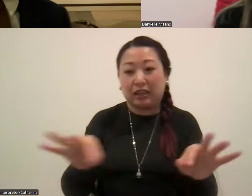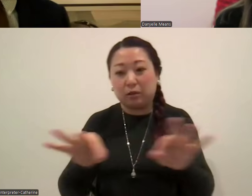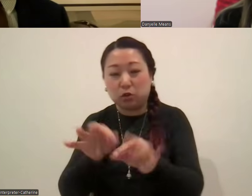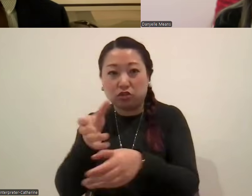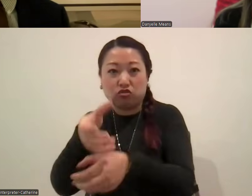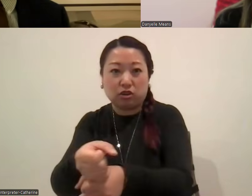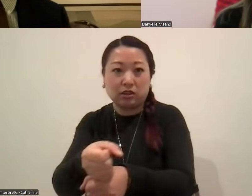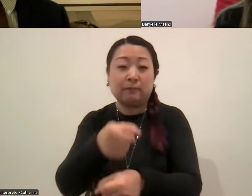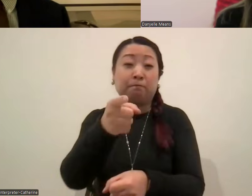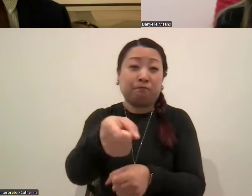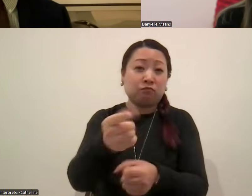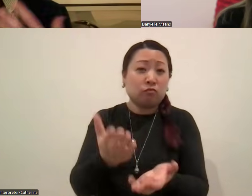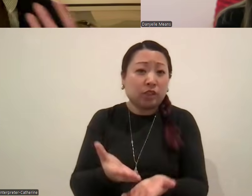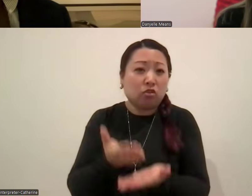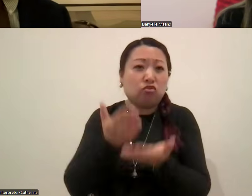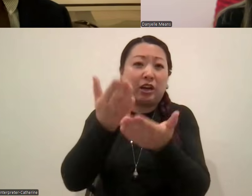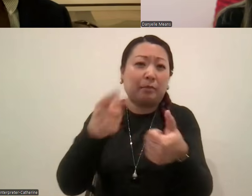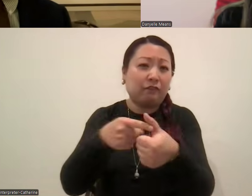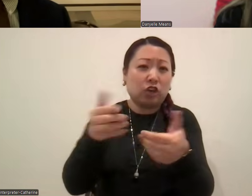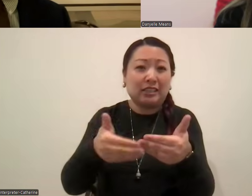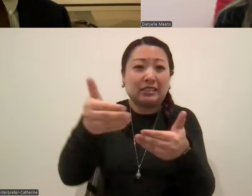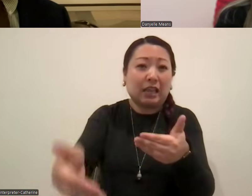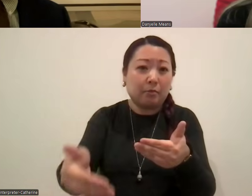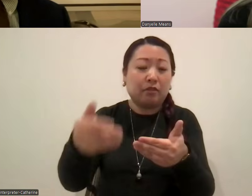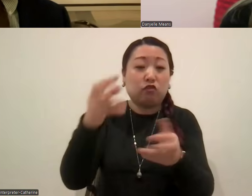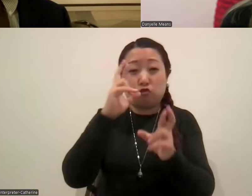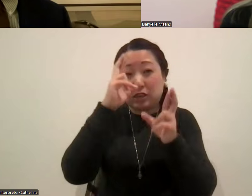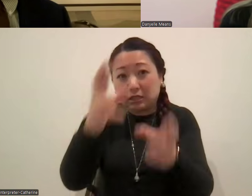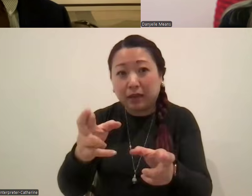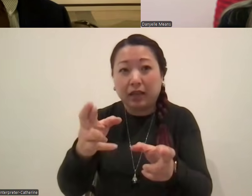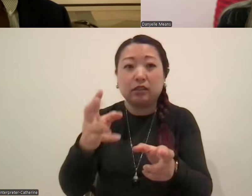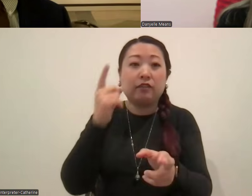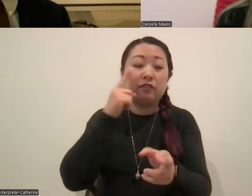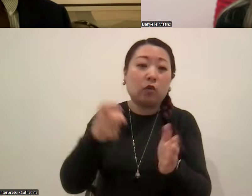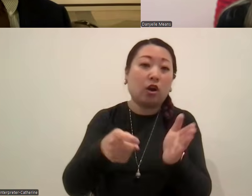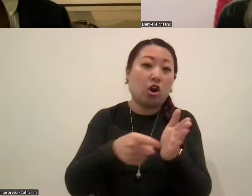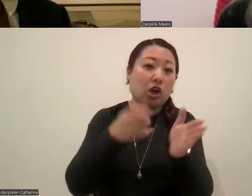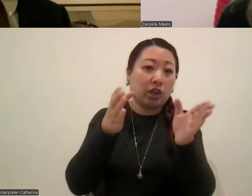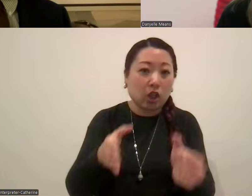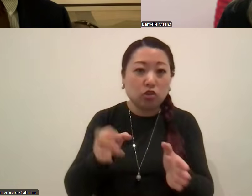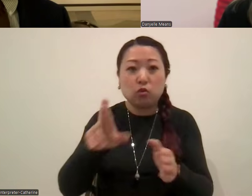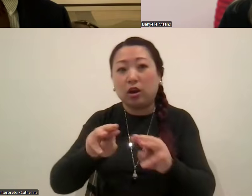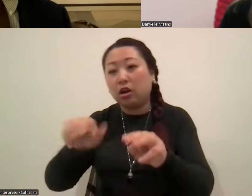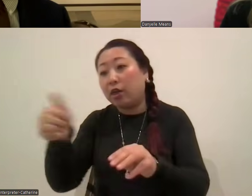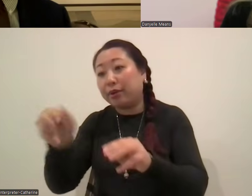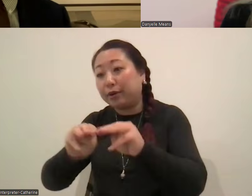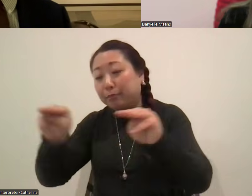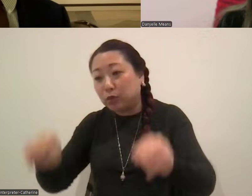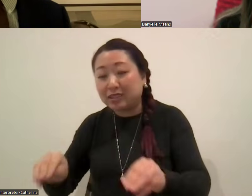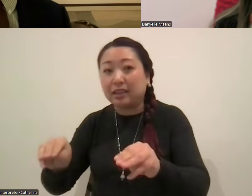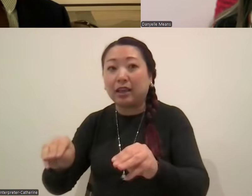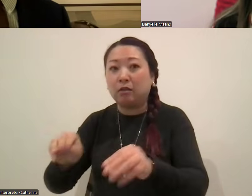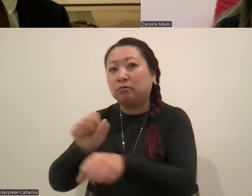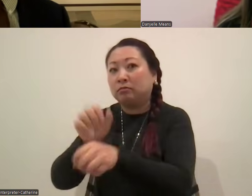that archaeologists or other museum practitioners take in this space? So what was very important